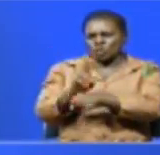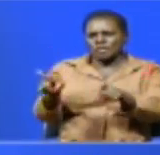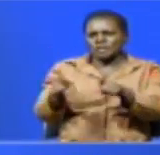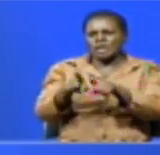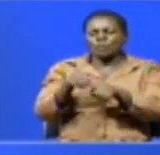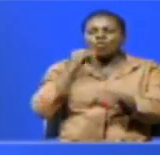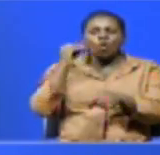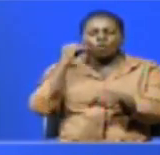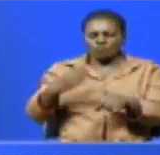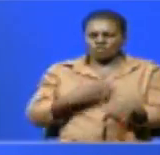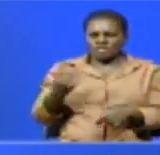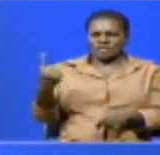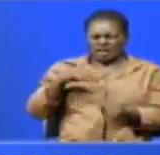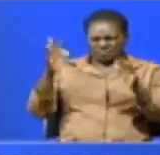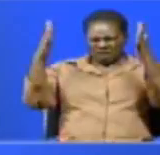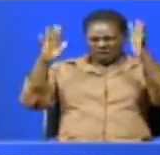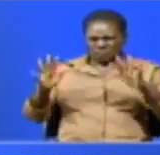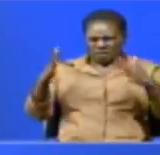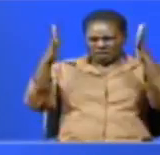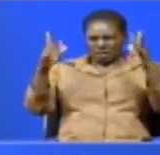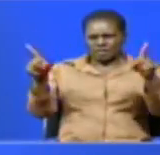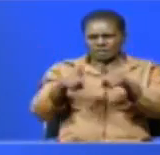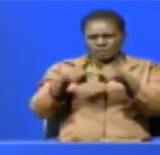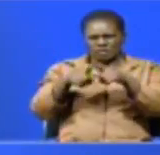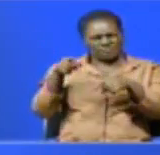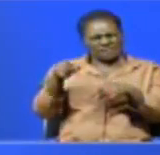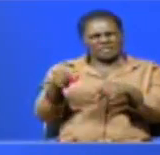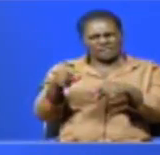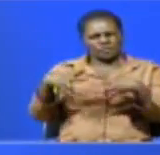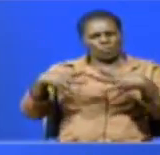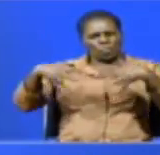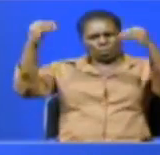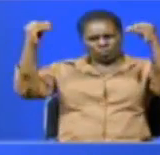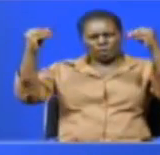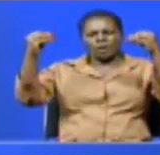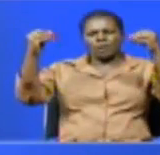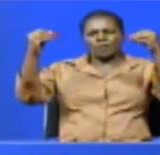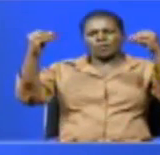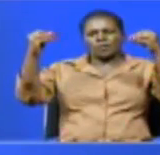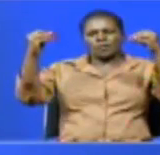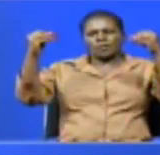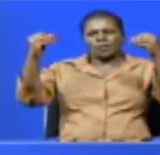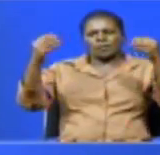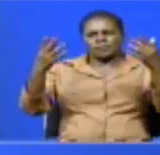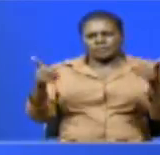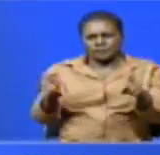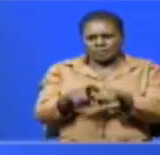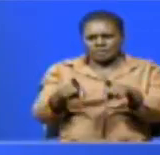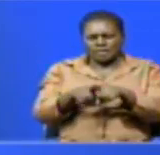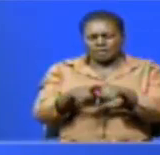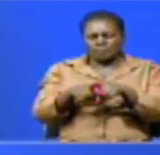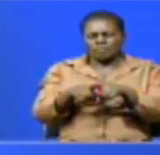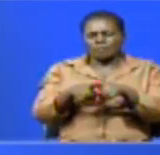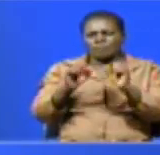watu wametembea, wanapiga makofi, hata babu nikaona bedhe inaweza zimika. So inaweza pia ungua.